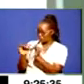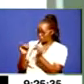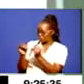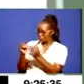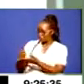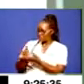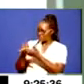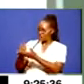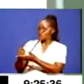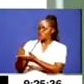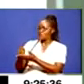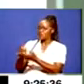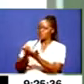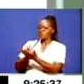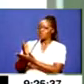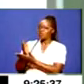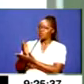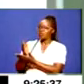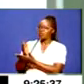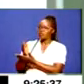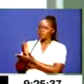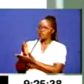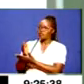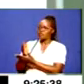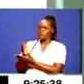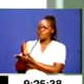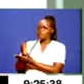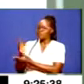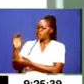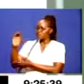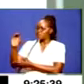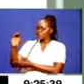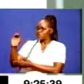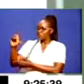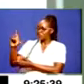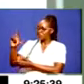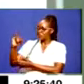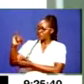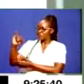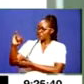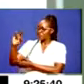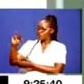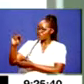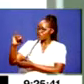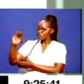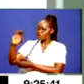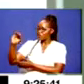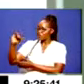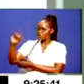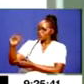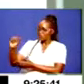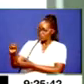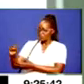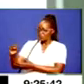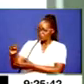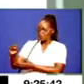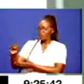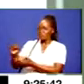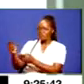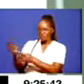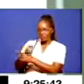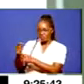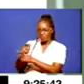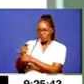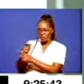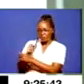that the clinicians are trained in a setup that is more or less